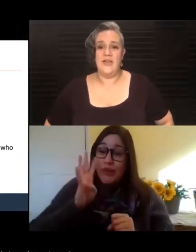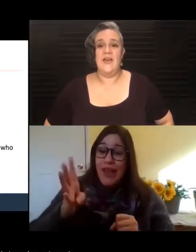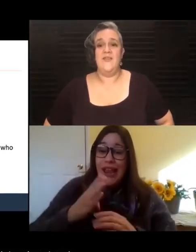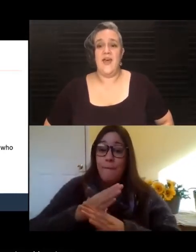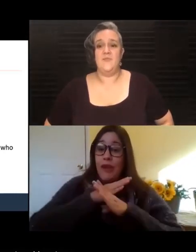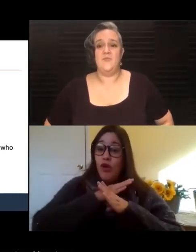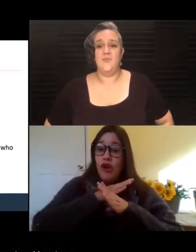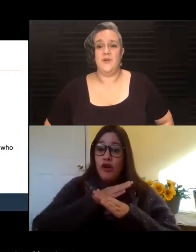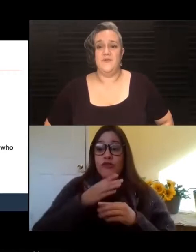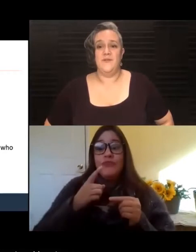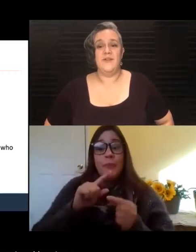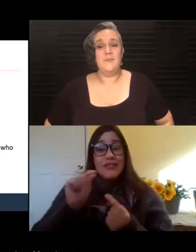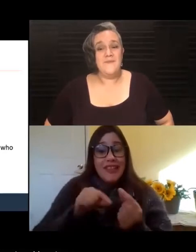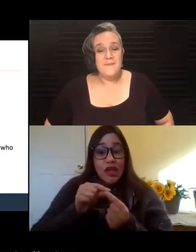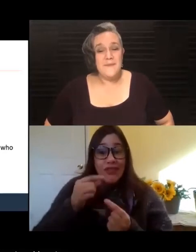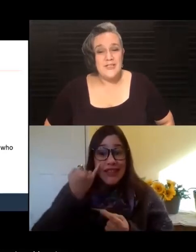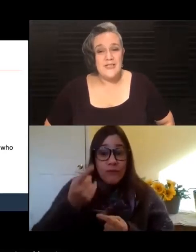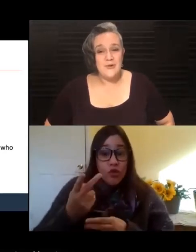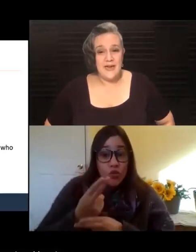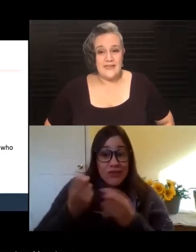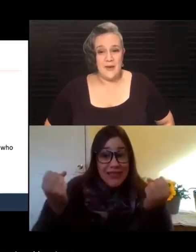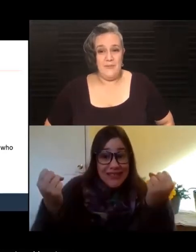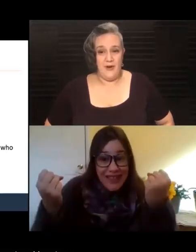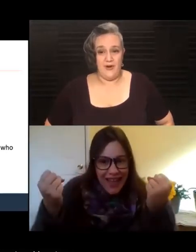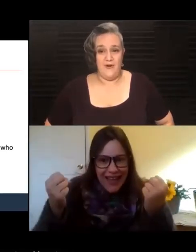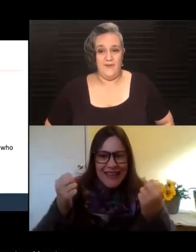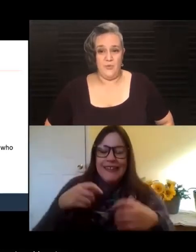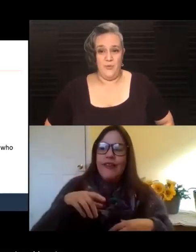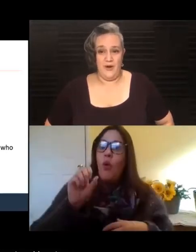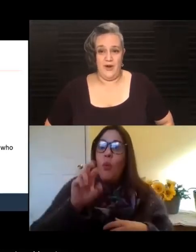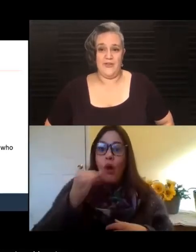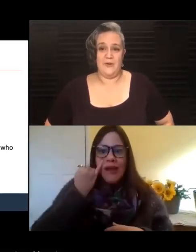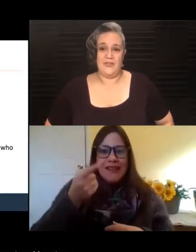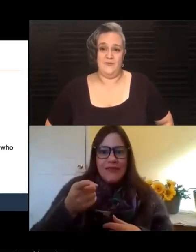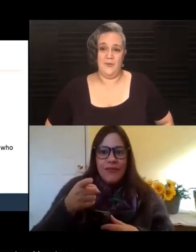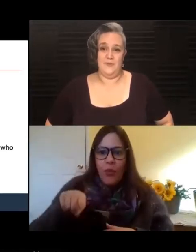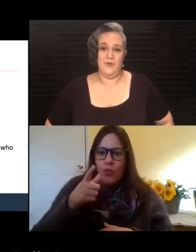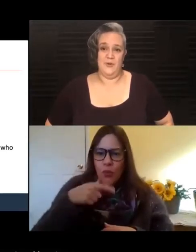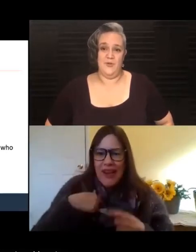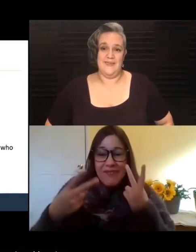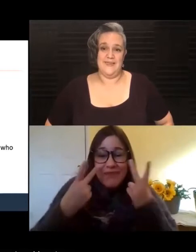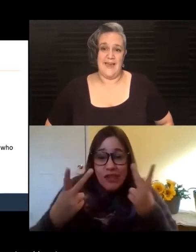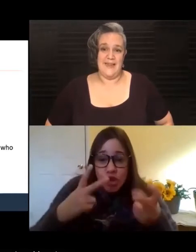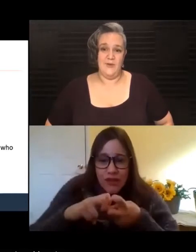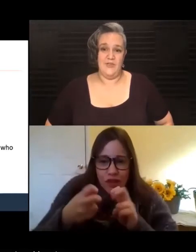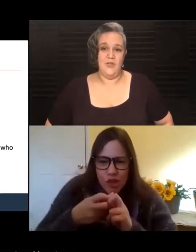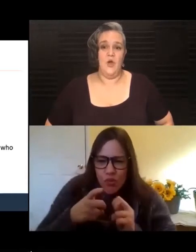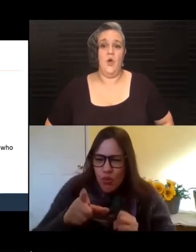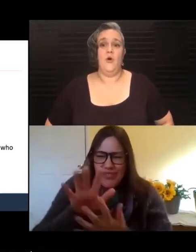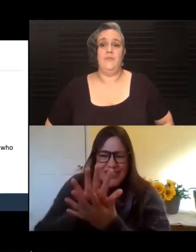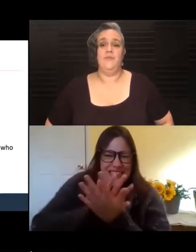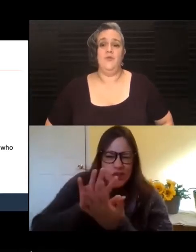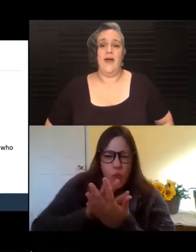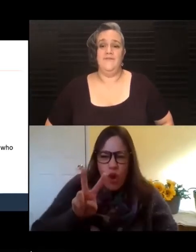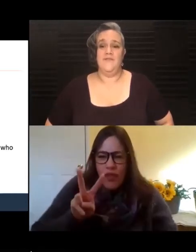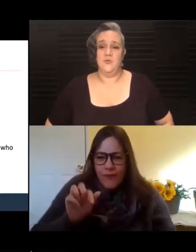screen. That potentially creates a barrier, a visual barrier, especially for people who are using sign language